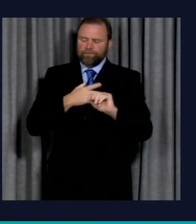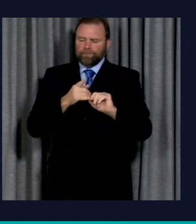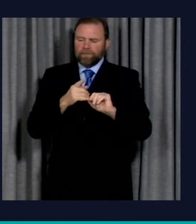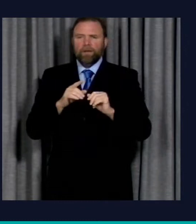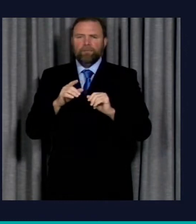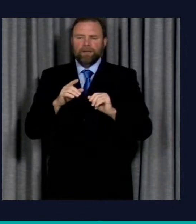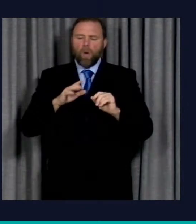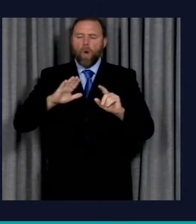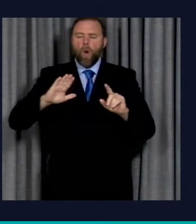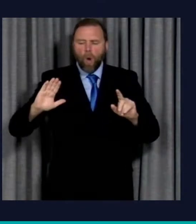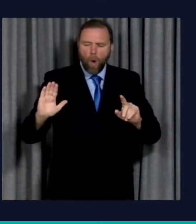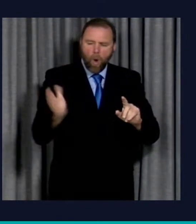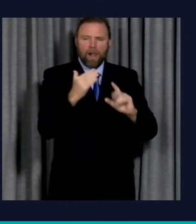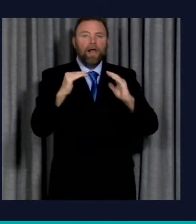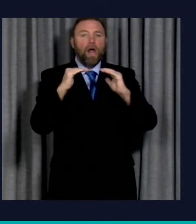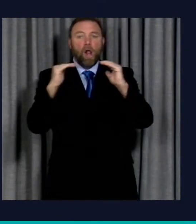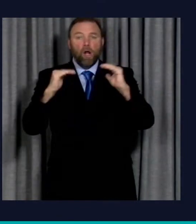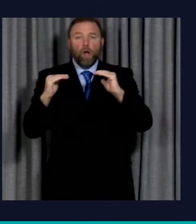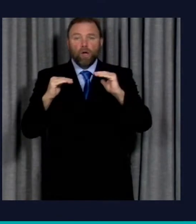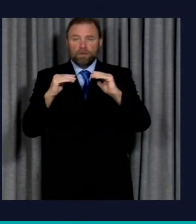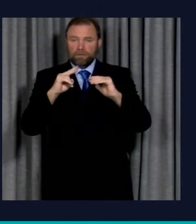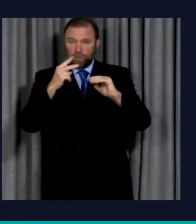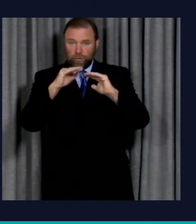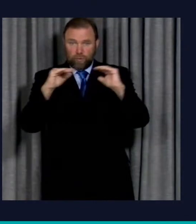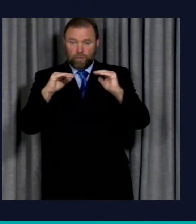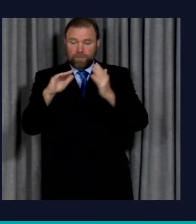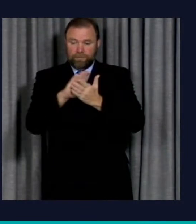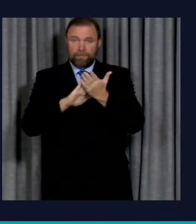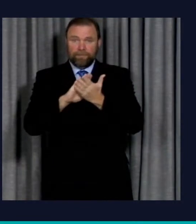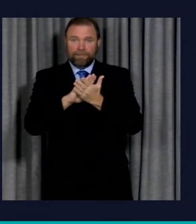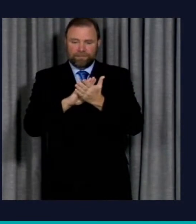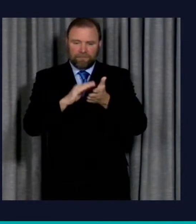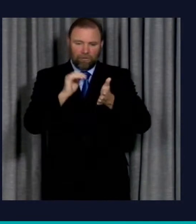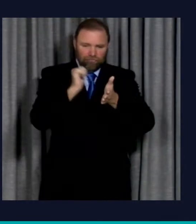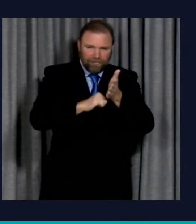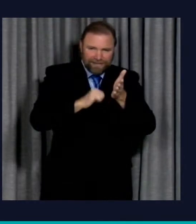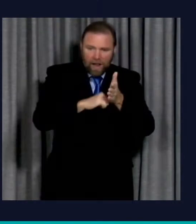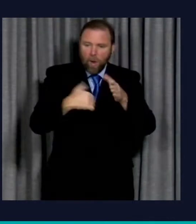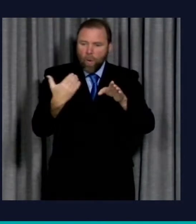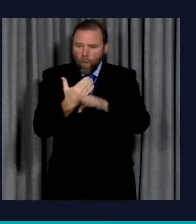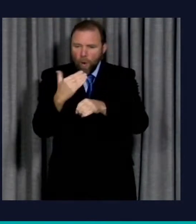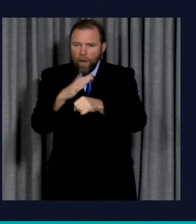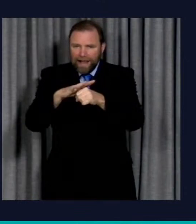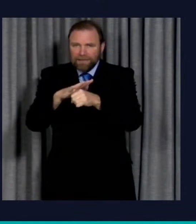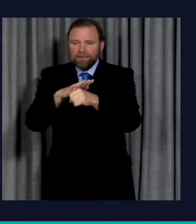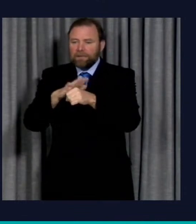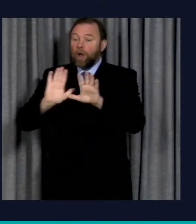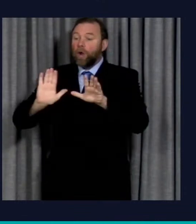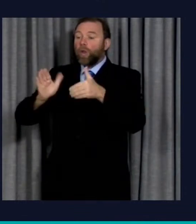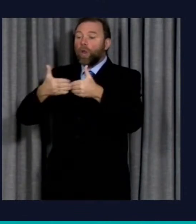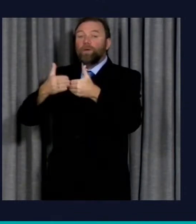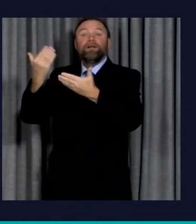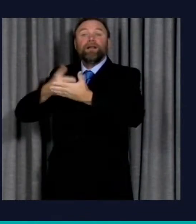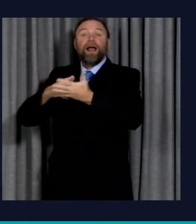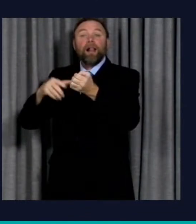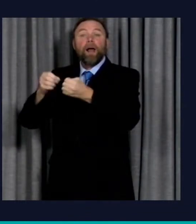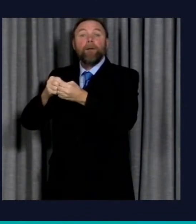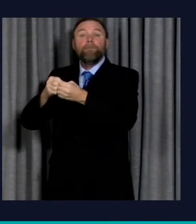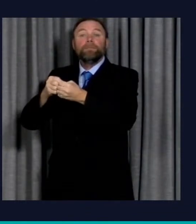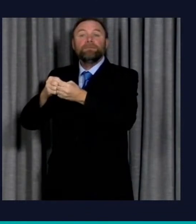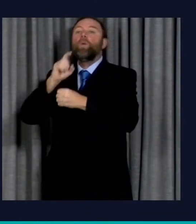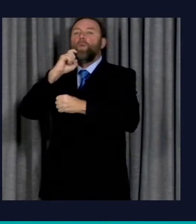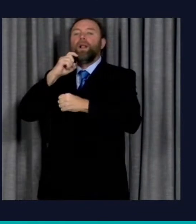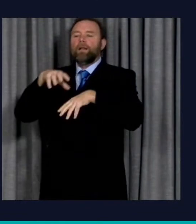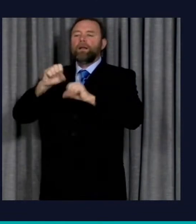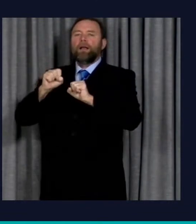all Alert Level 2 measures, including retail and workplaces and the closure of nightclubs, will come into force